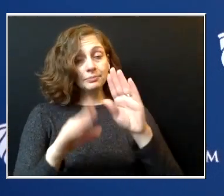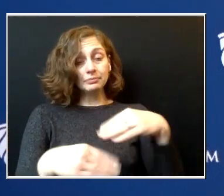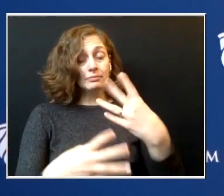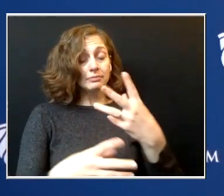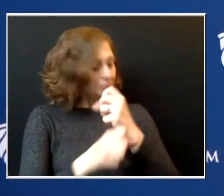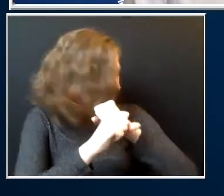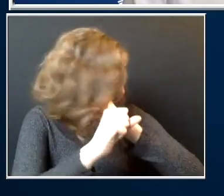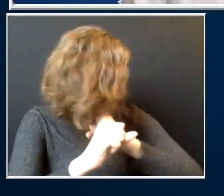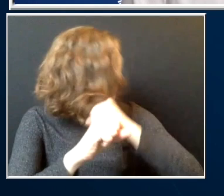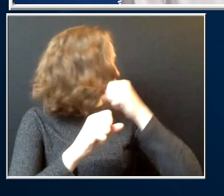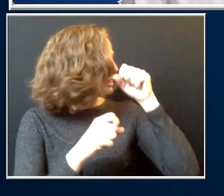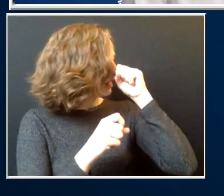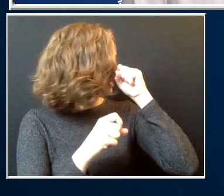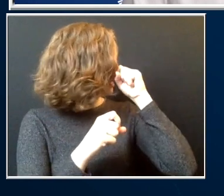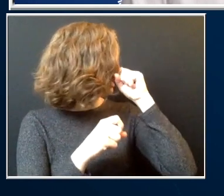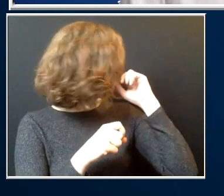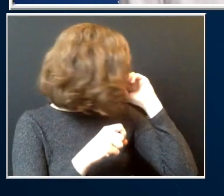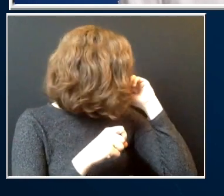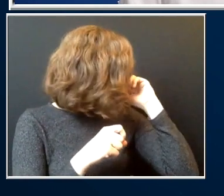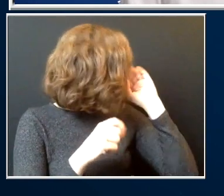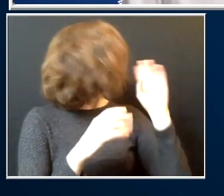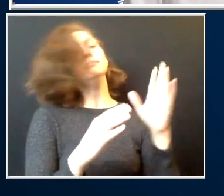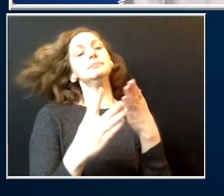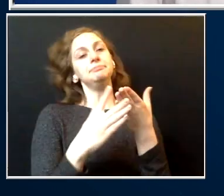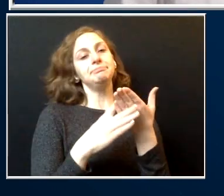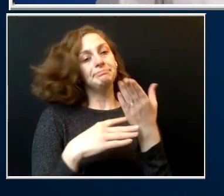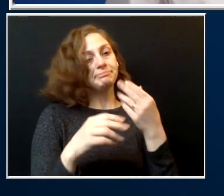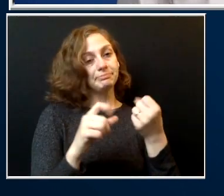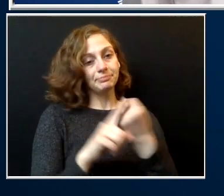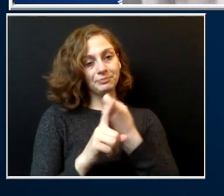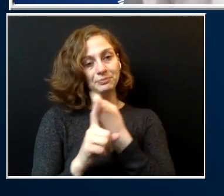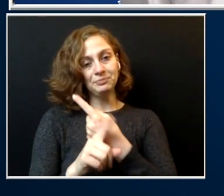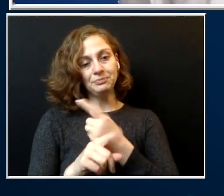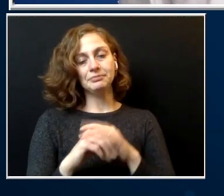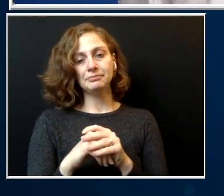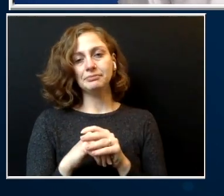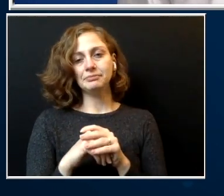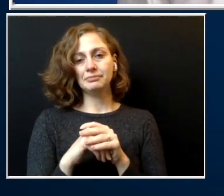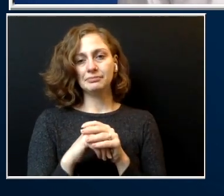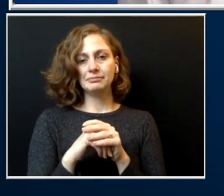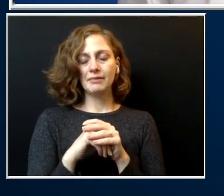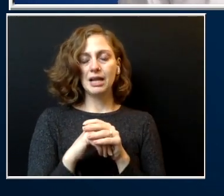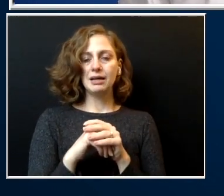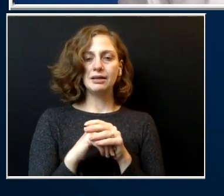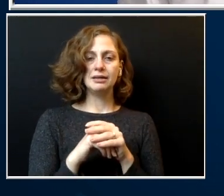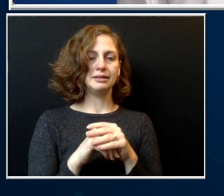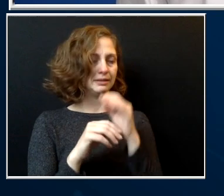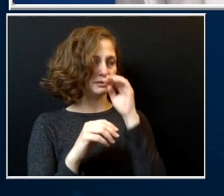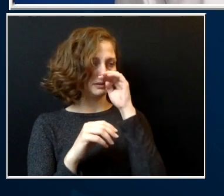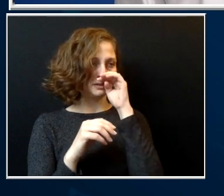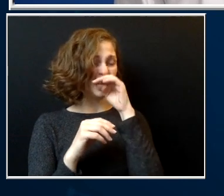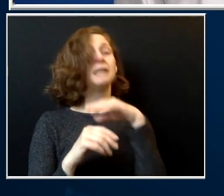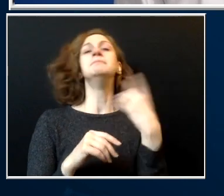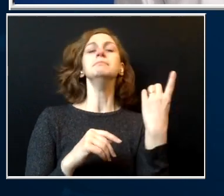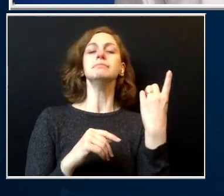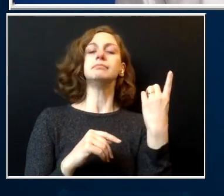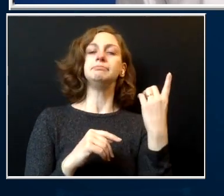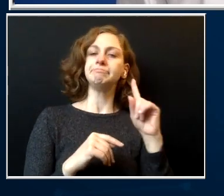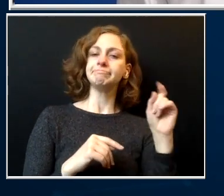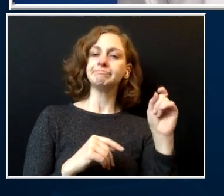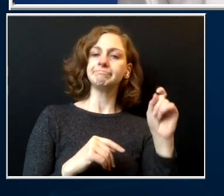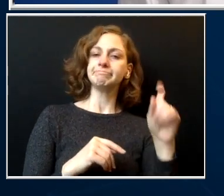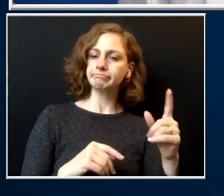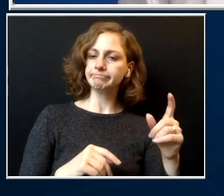well. You know, the other thing I would just point out that, some people have said, should I get another shot this spring? And I've gotten one in the fall. But CDC has really landed